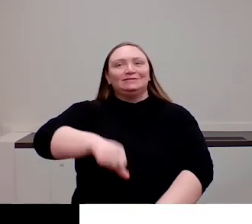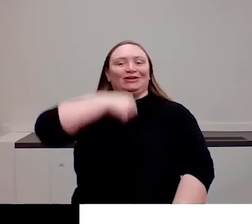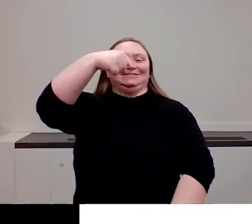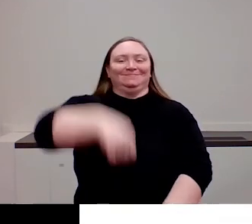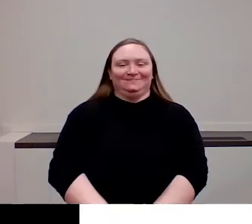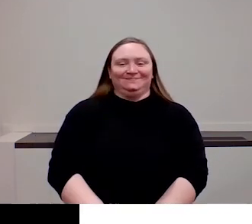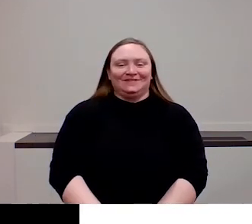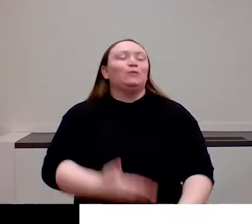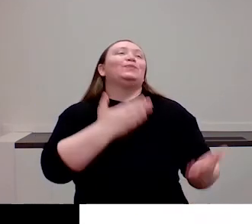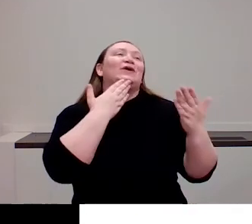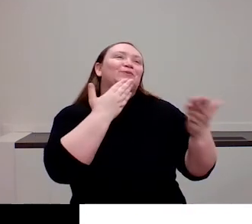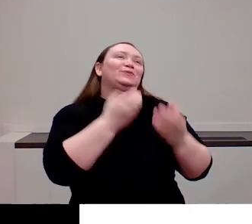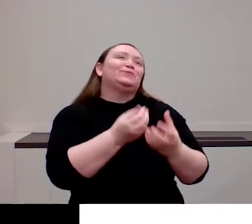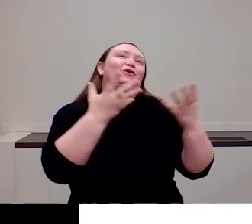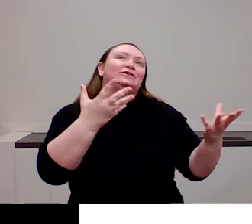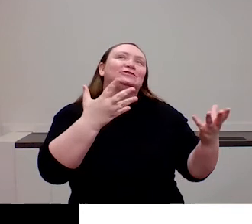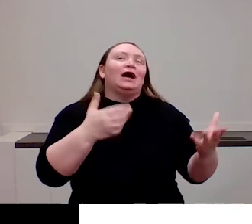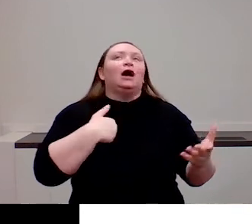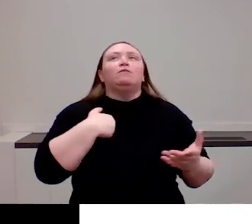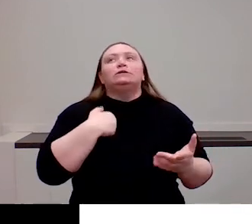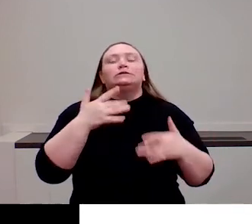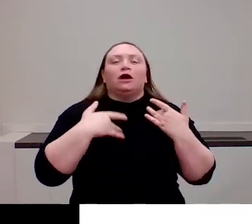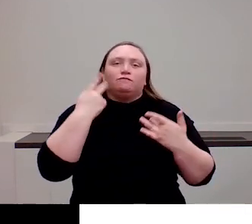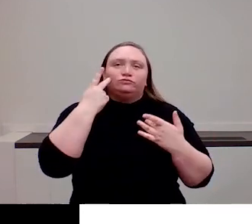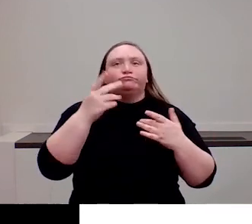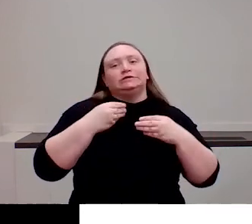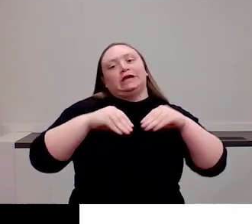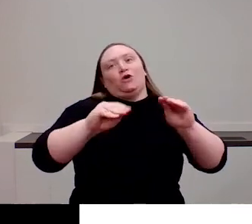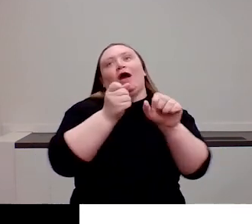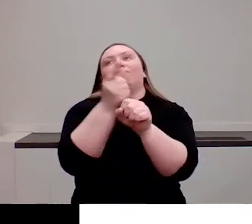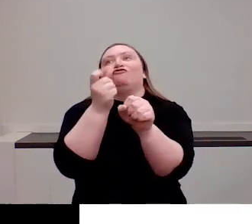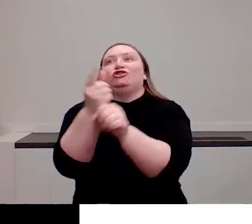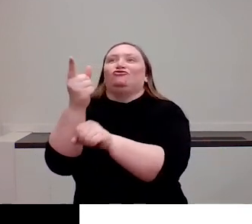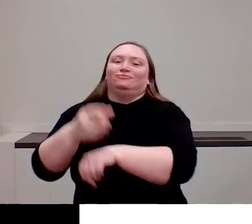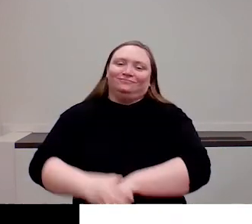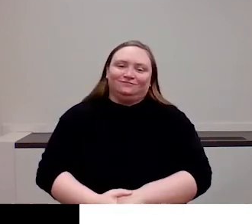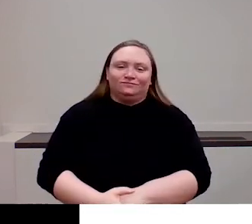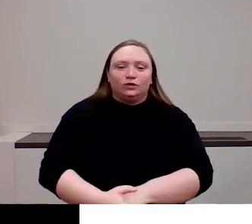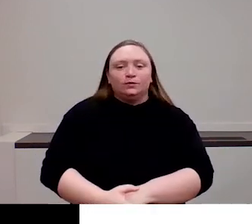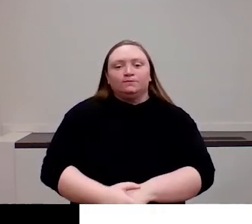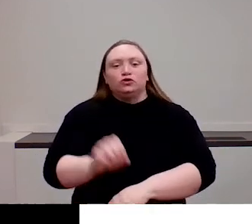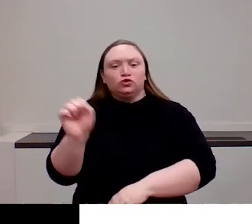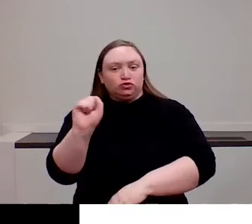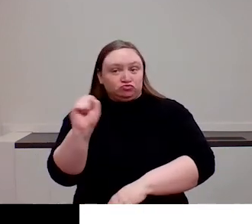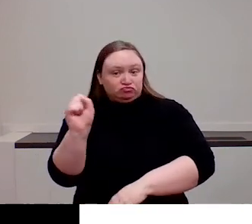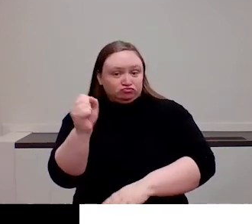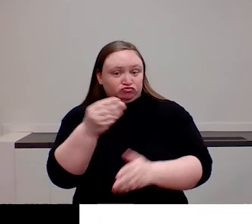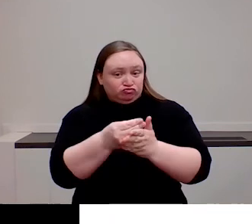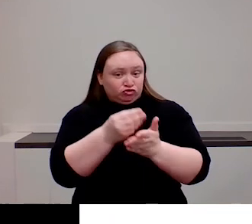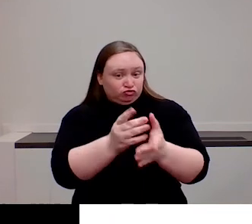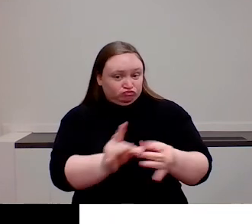proud. Thank you so much. I look forward to that sale every year. All right. Mr. Schulte, treasurer